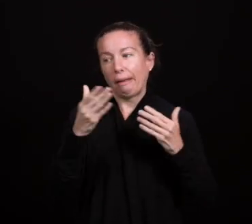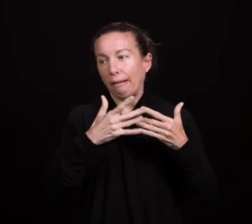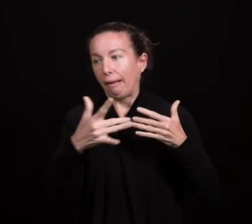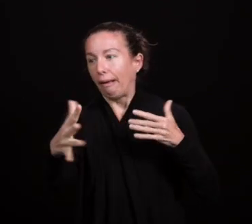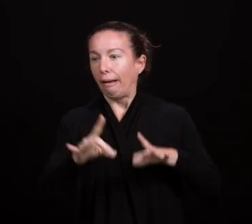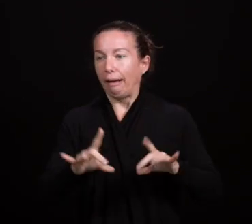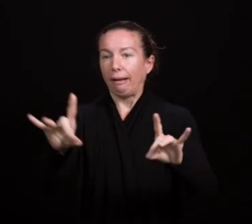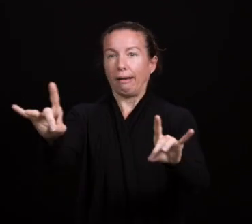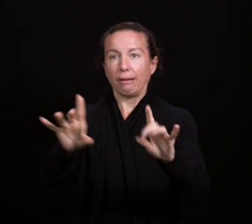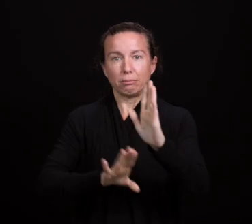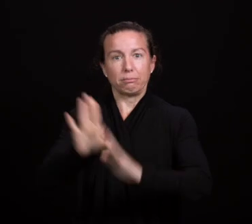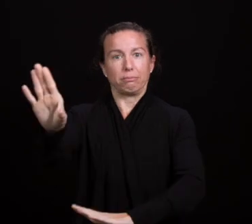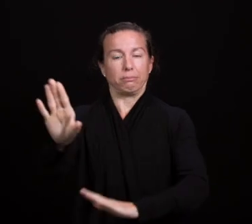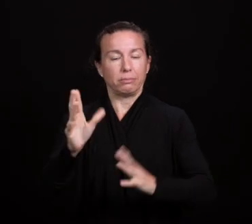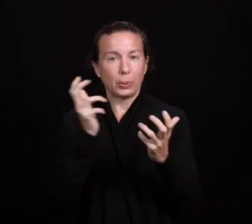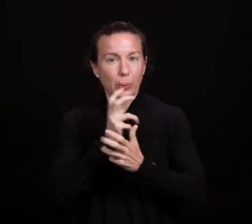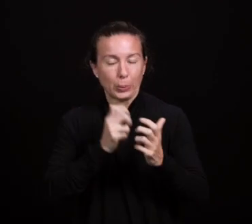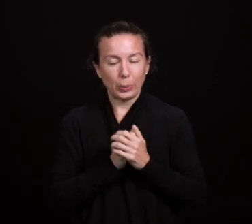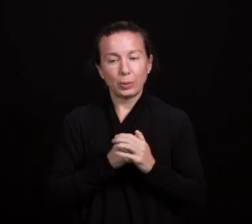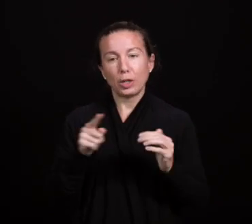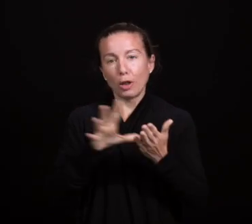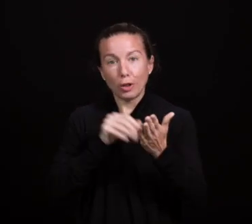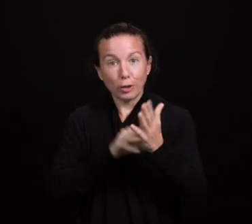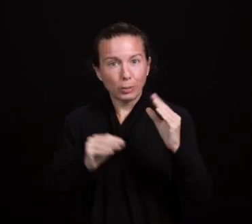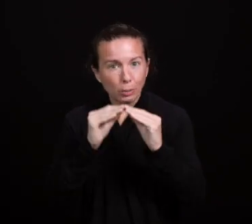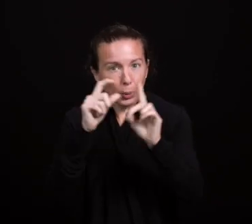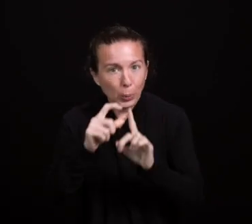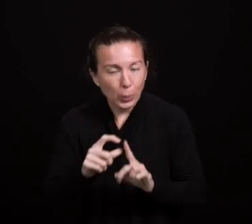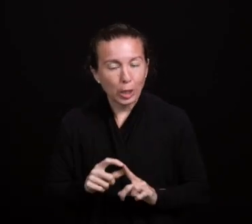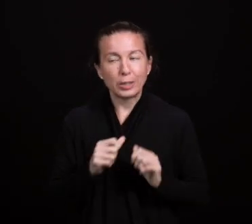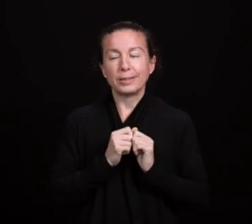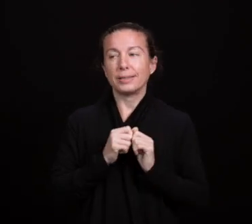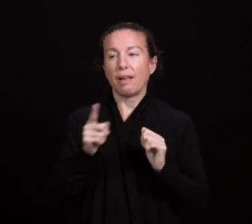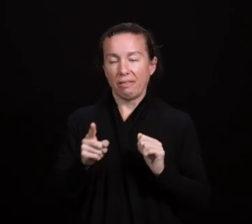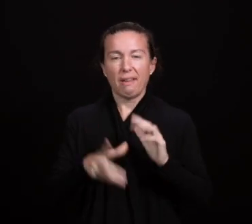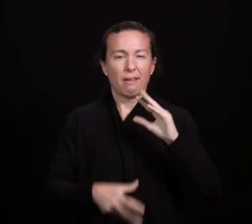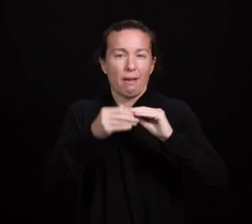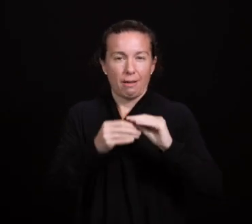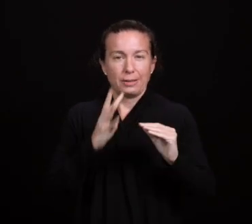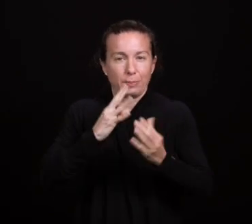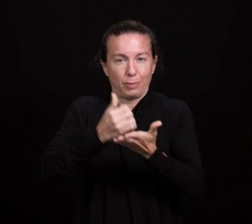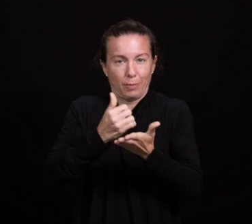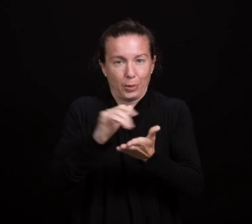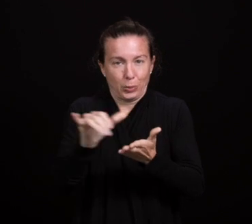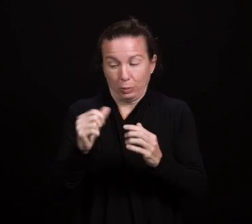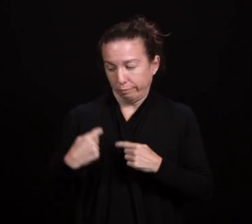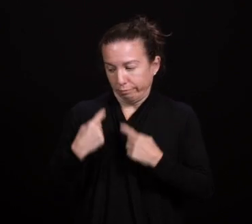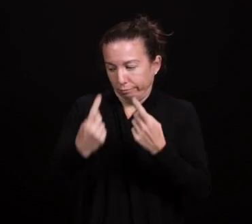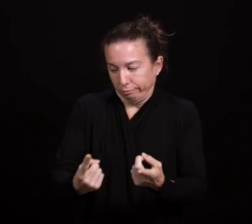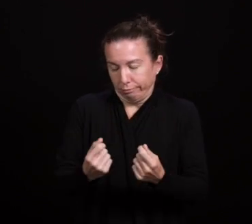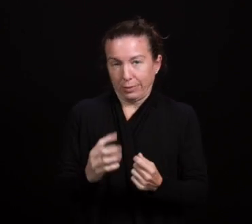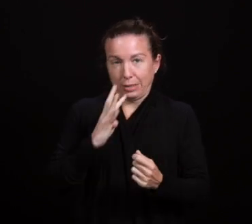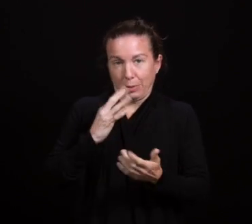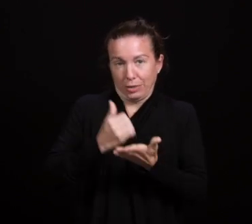off. So just kept learning more words. That's when we got her into speech therapy. So she's had speech therapy since